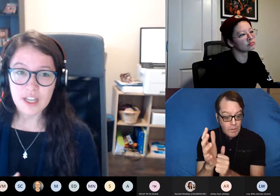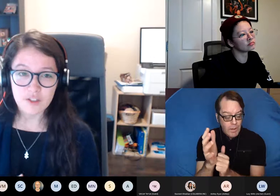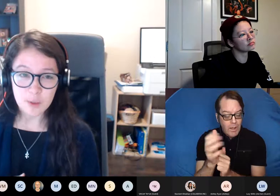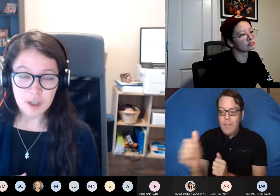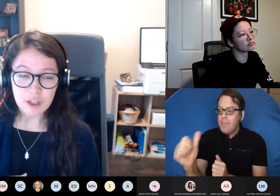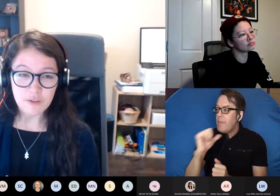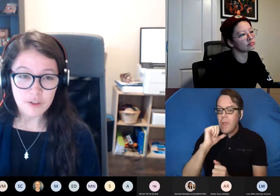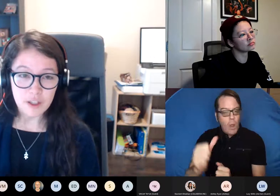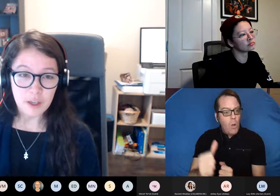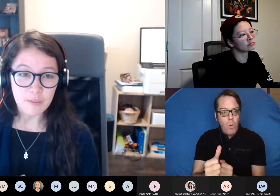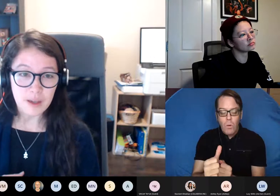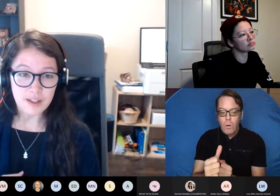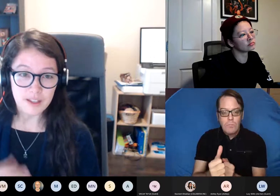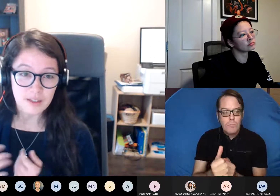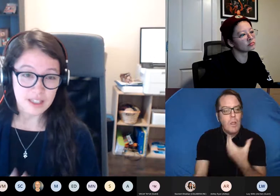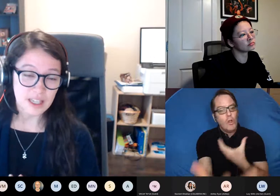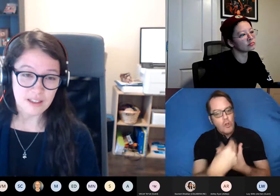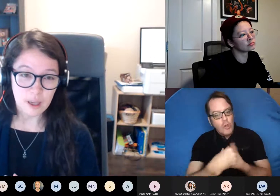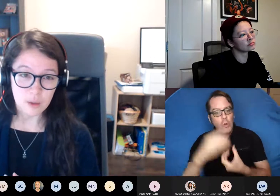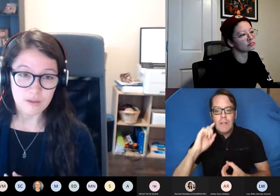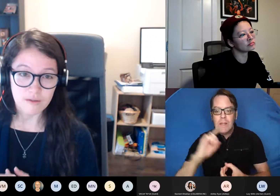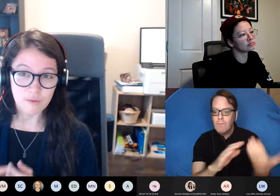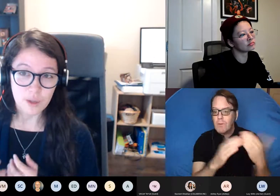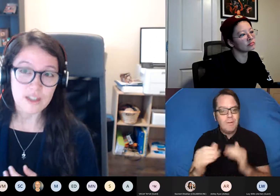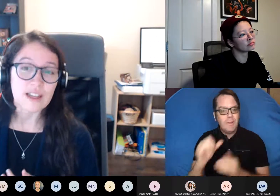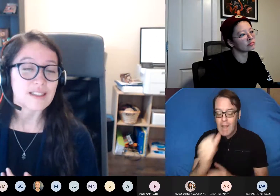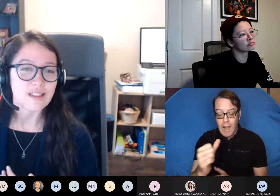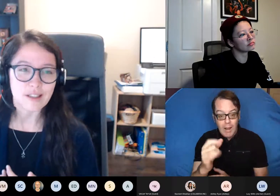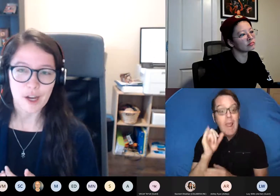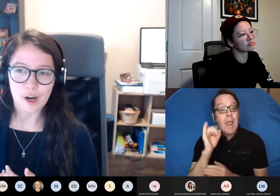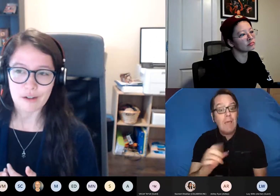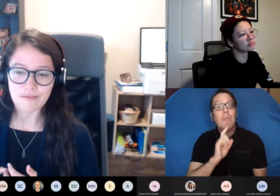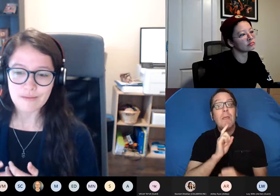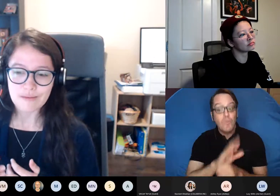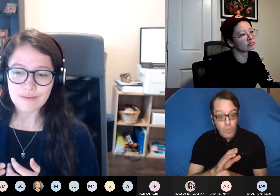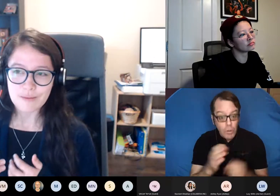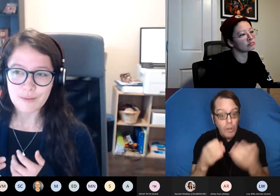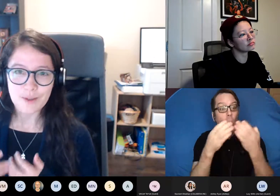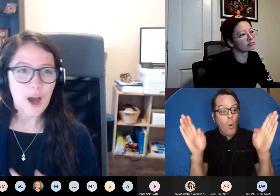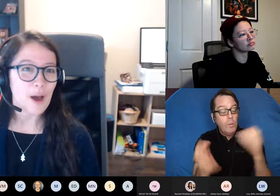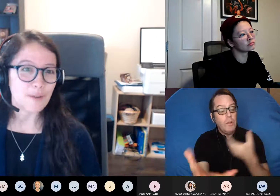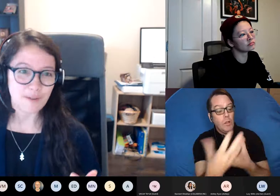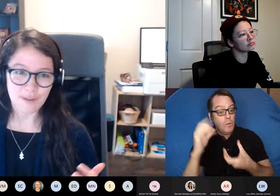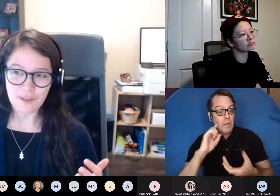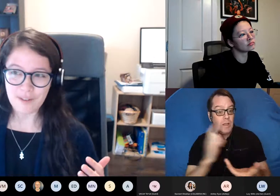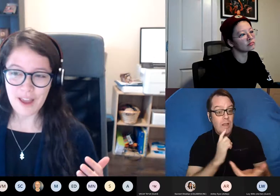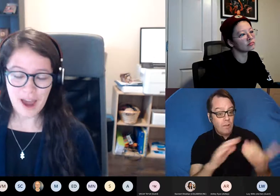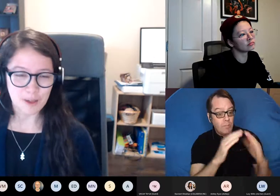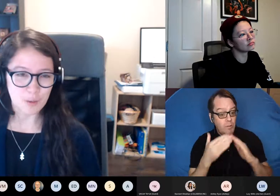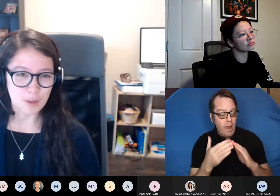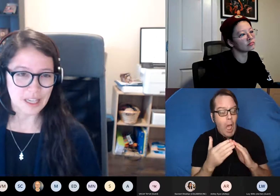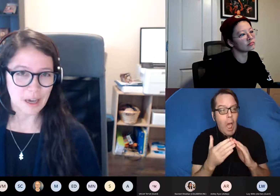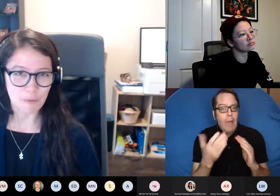involving the deaf community fully, because if they did, they would realize that they are not actually